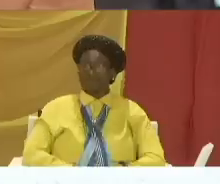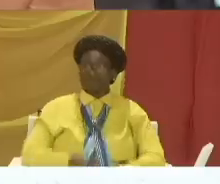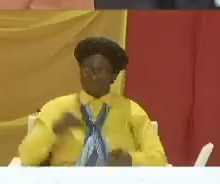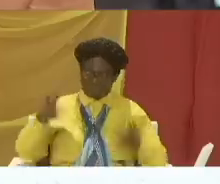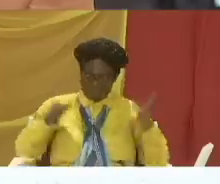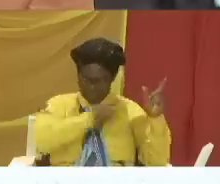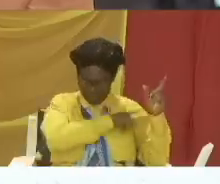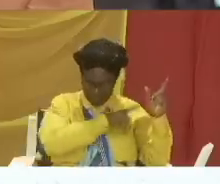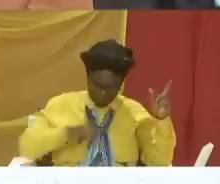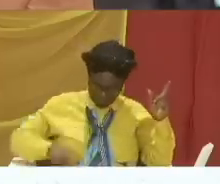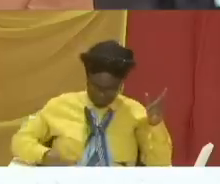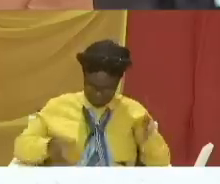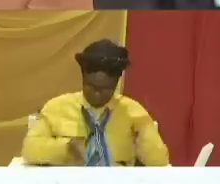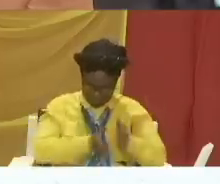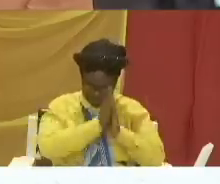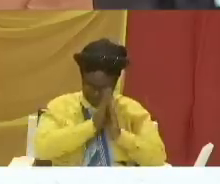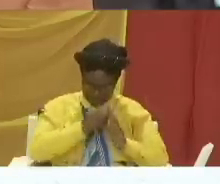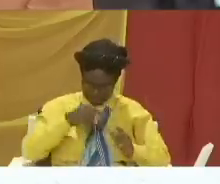To tell you,